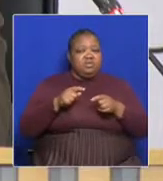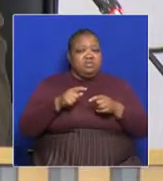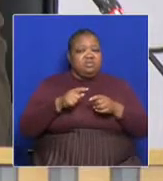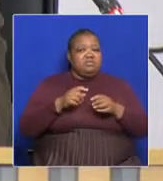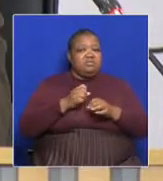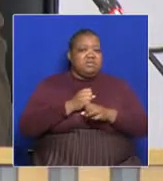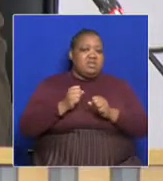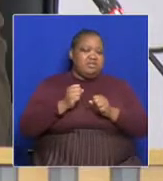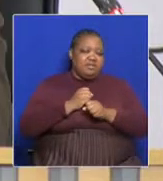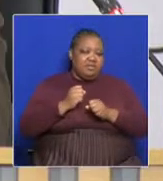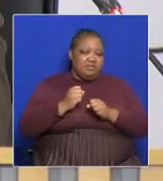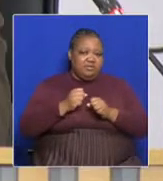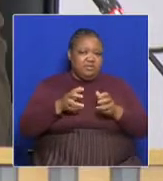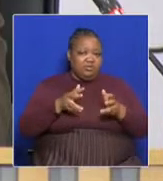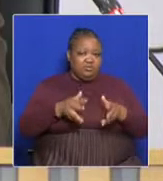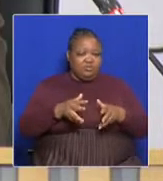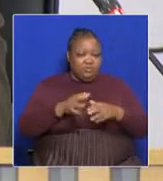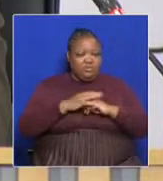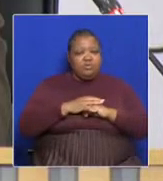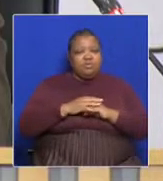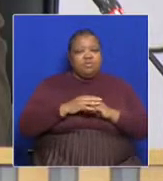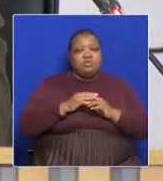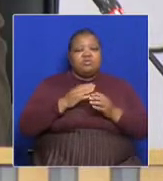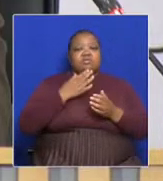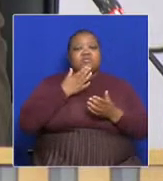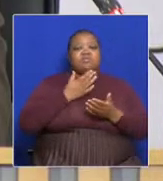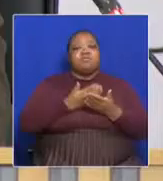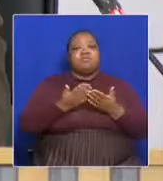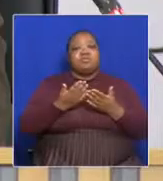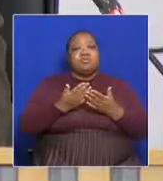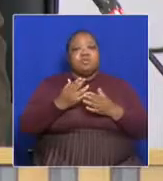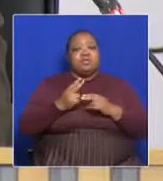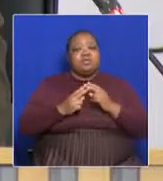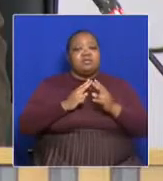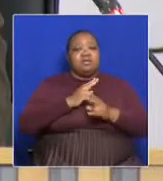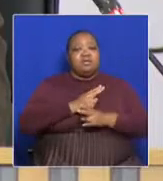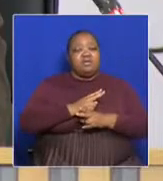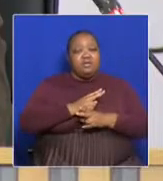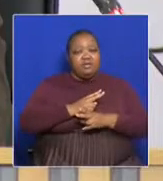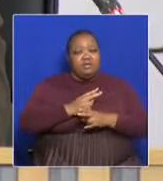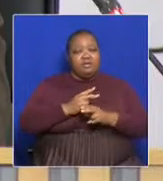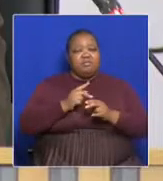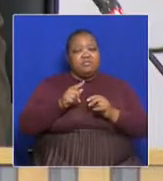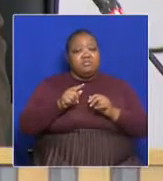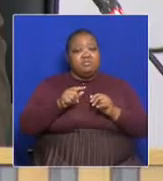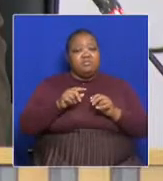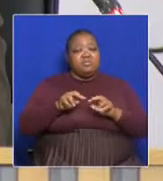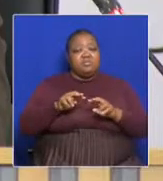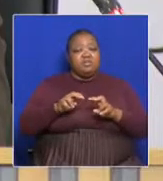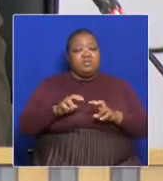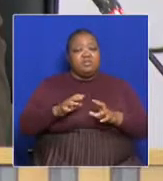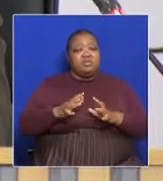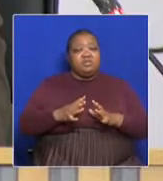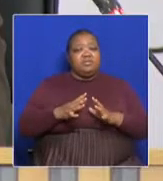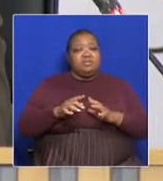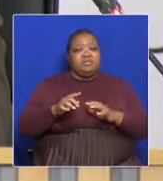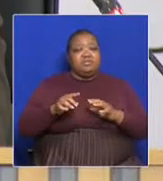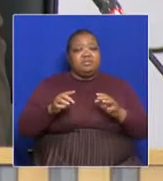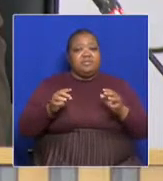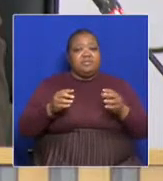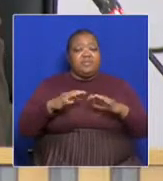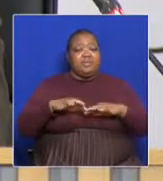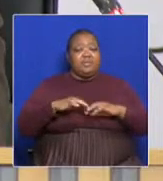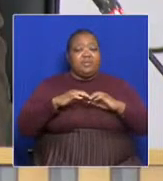will prove that the recurring theme that I've been saying, that this investigation is orchestrated to point in a certain